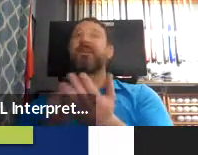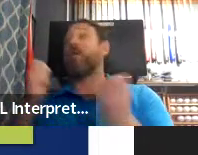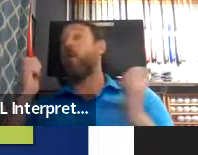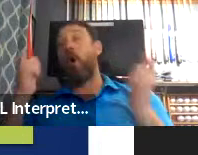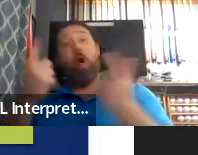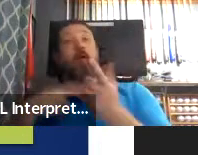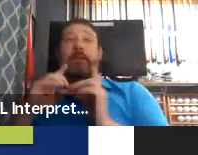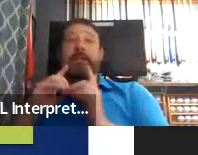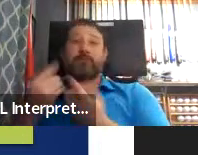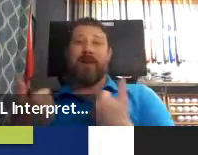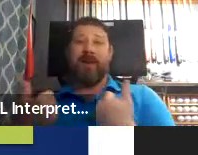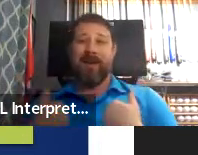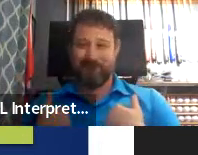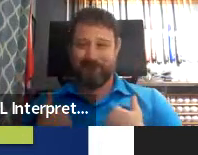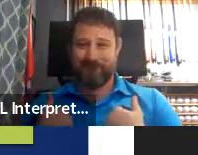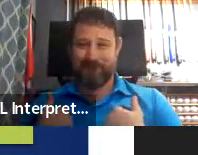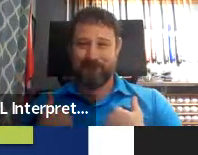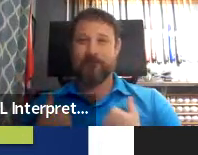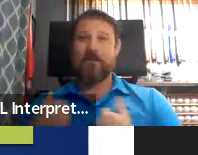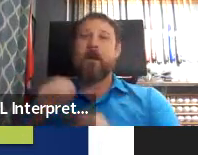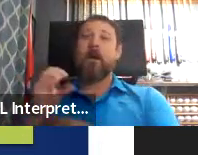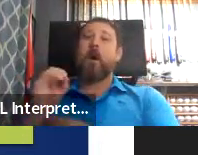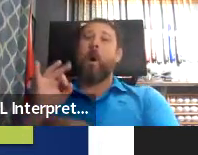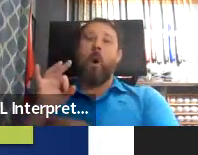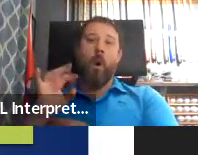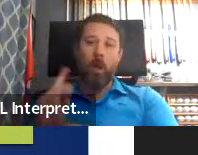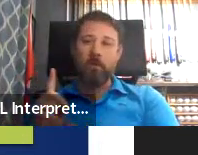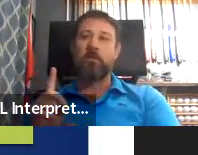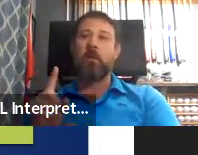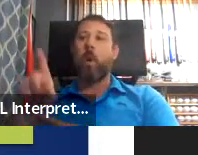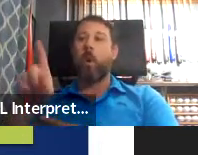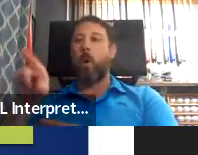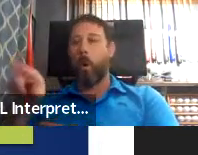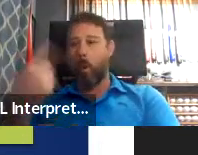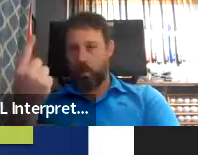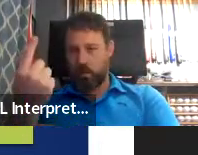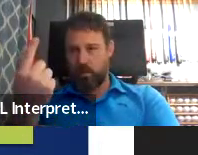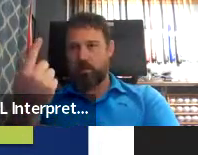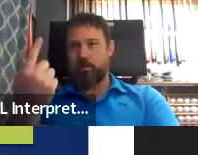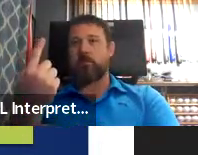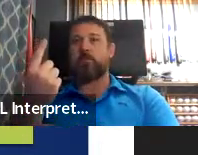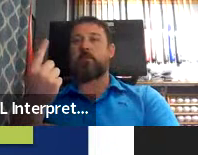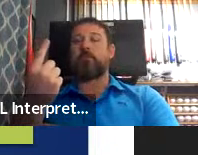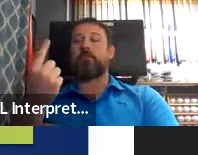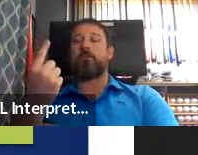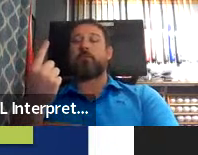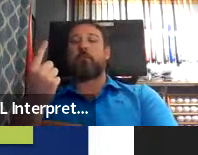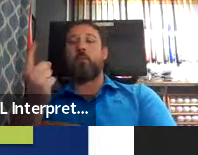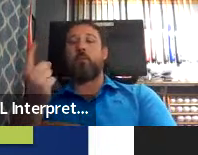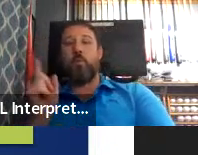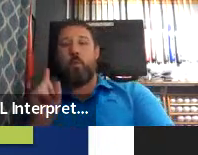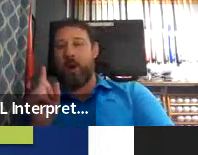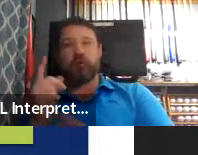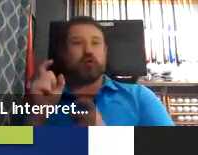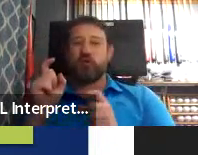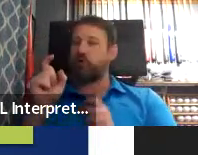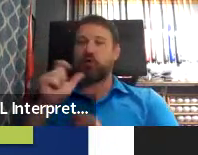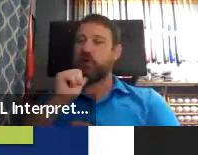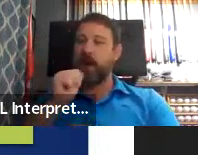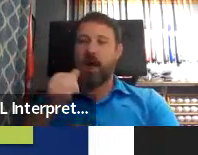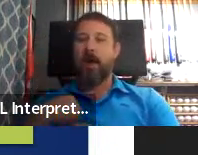nurses. And Oakland is the only one that has a ratio where you should not have more than